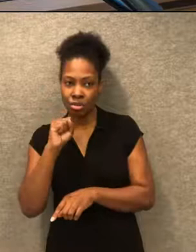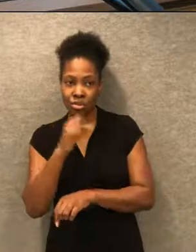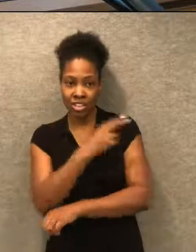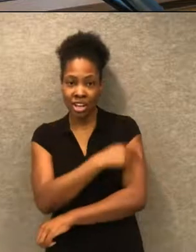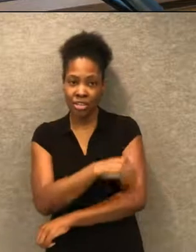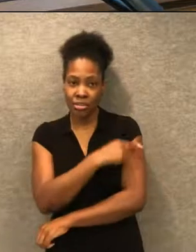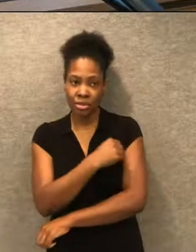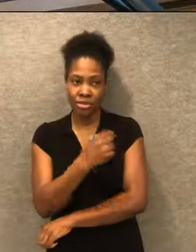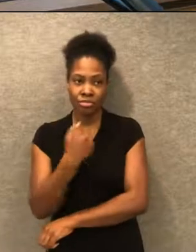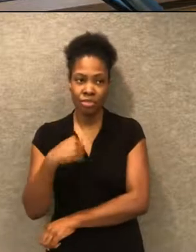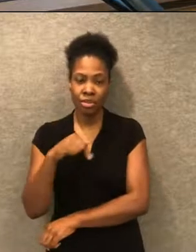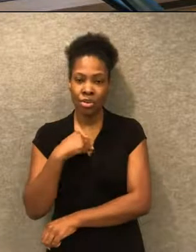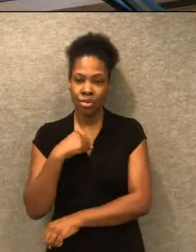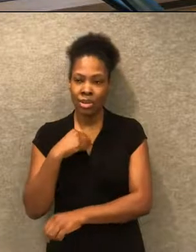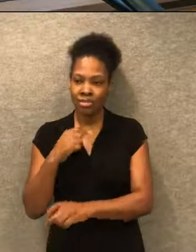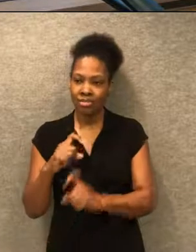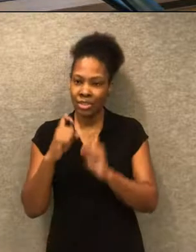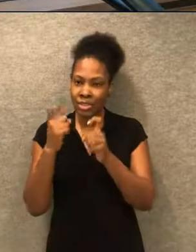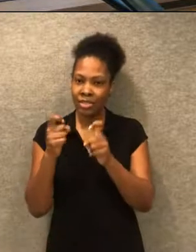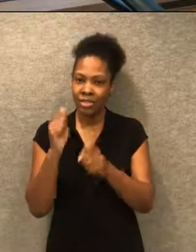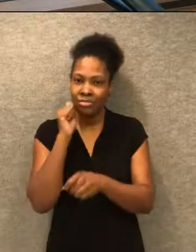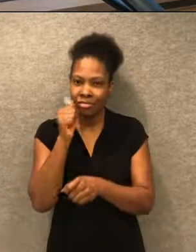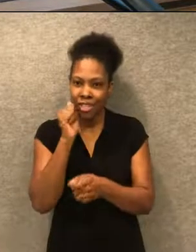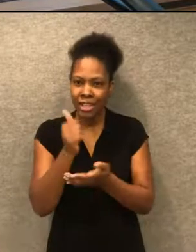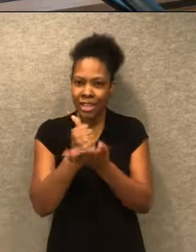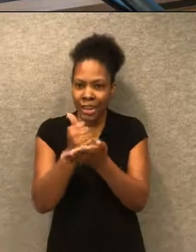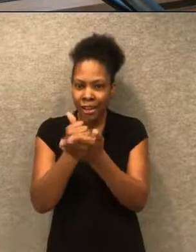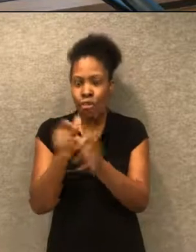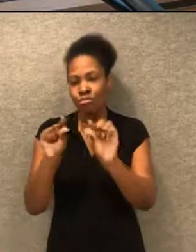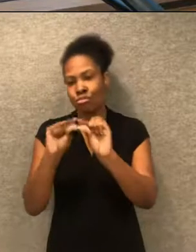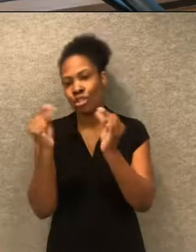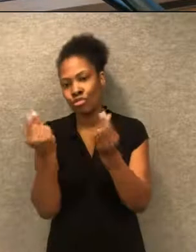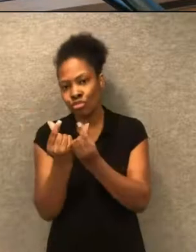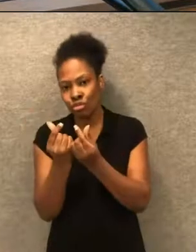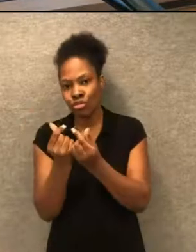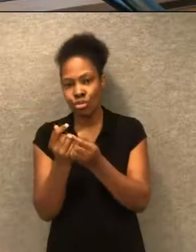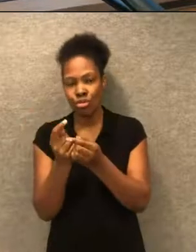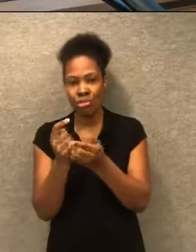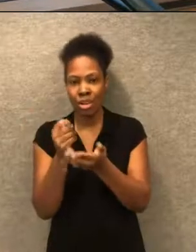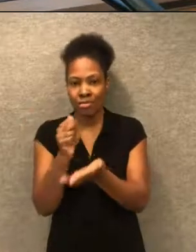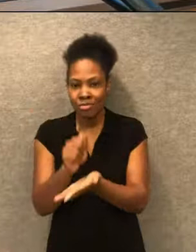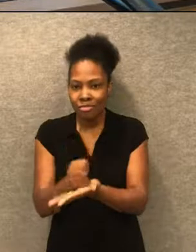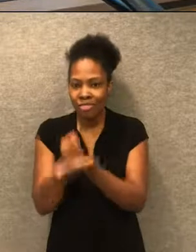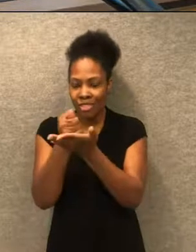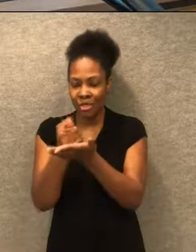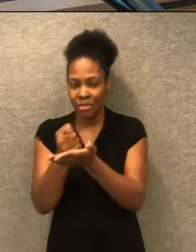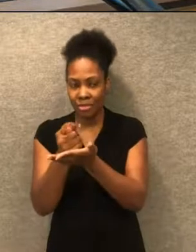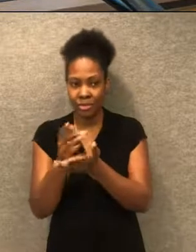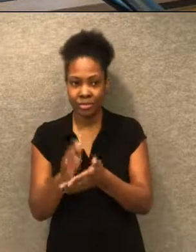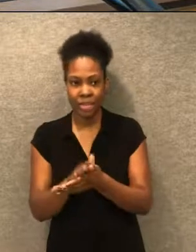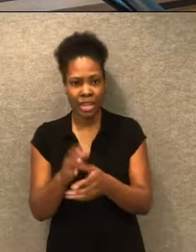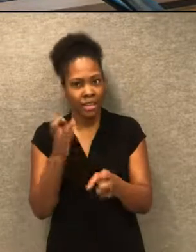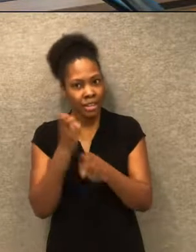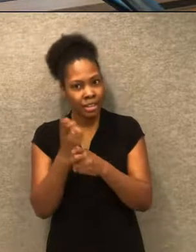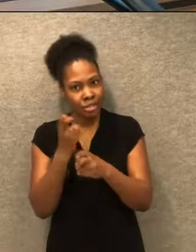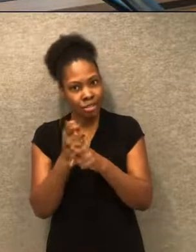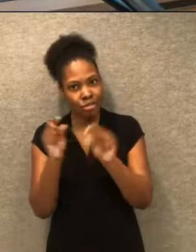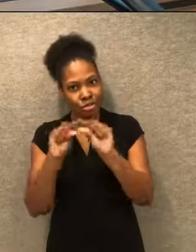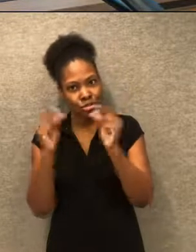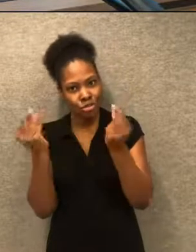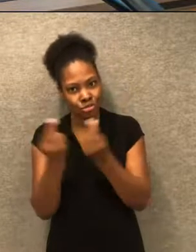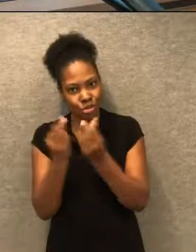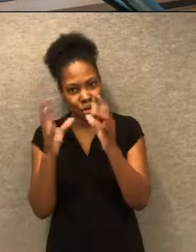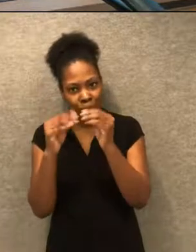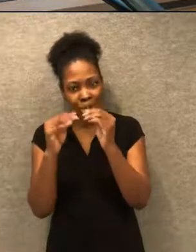telehealth visits as well as group therapy sessions. It is hard to do a group session on a Zoom meeting. It's not the